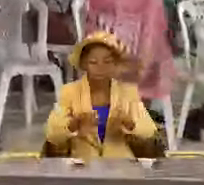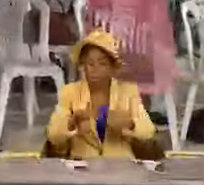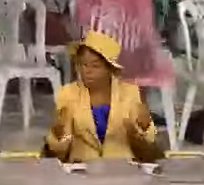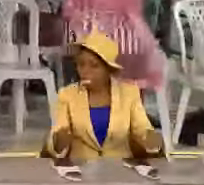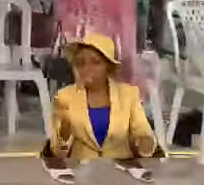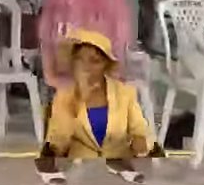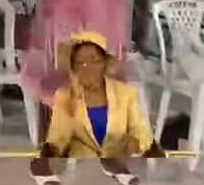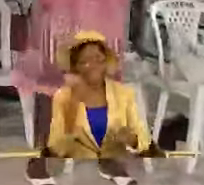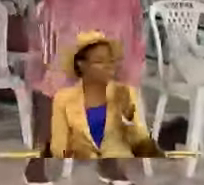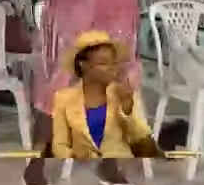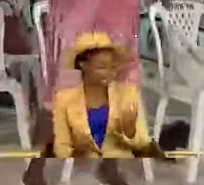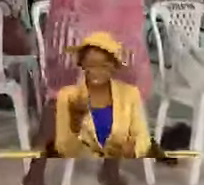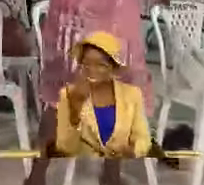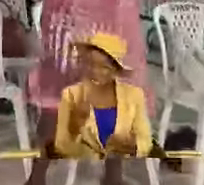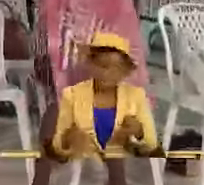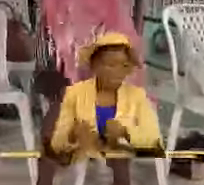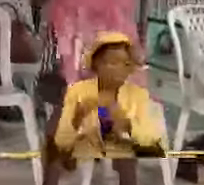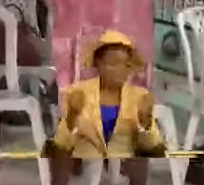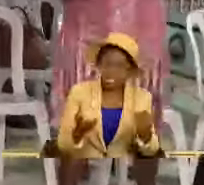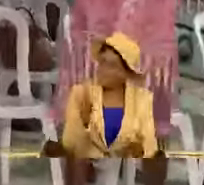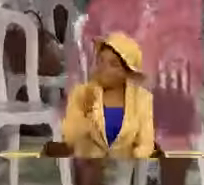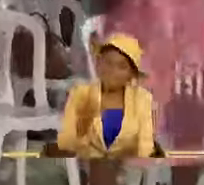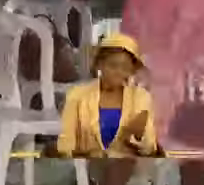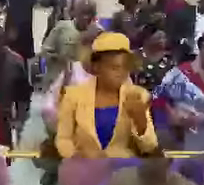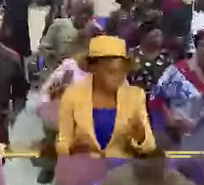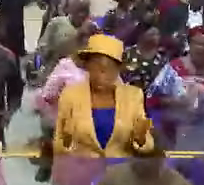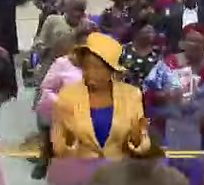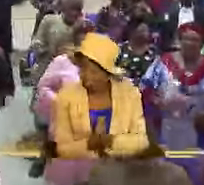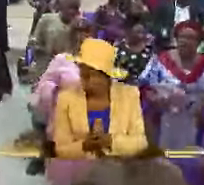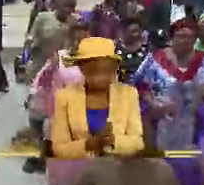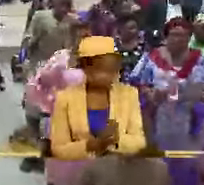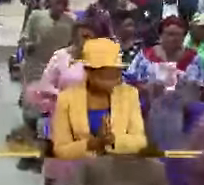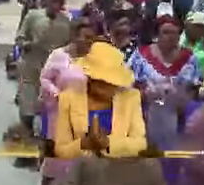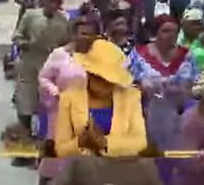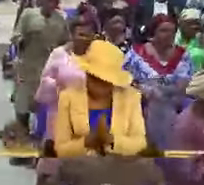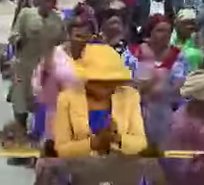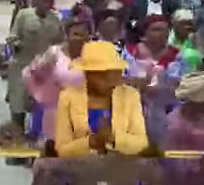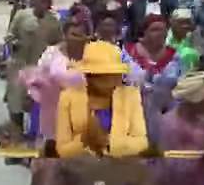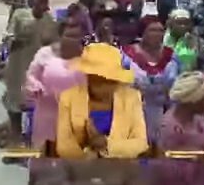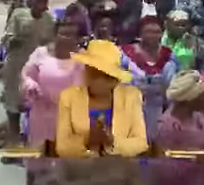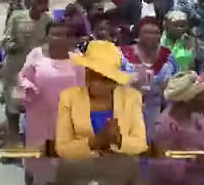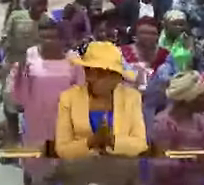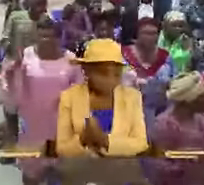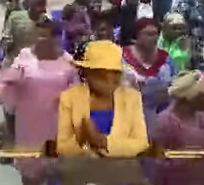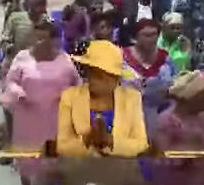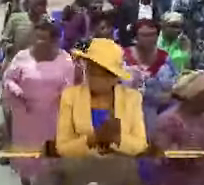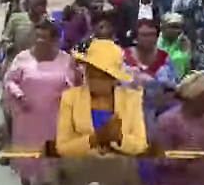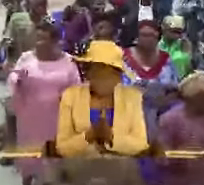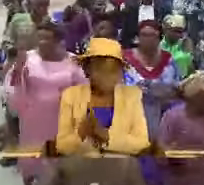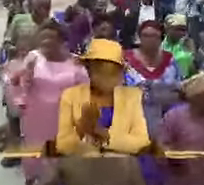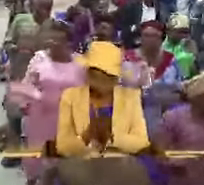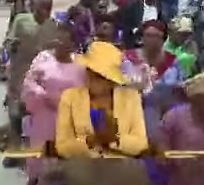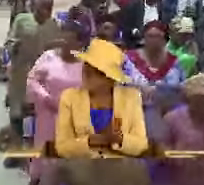by fire in the name of Jesus